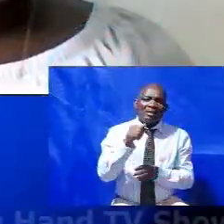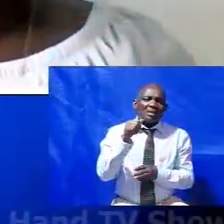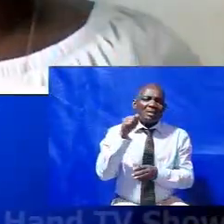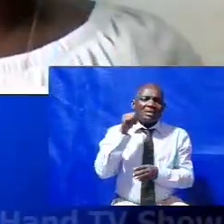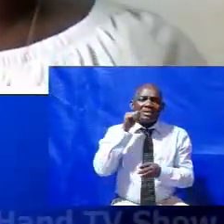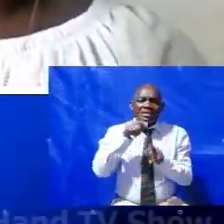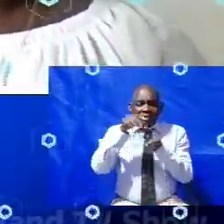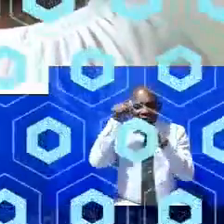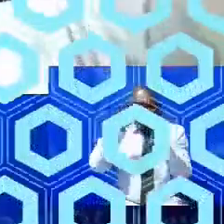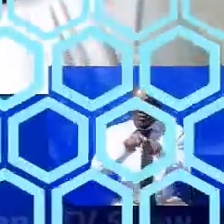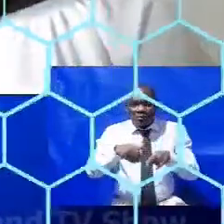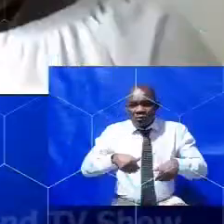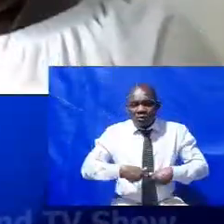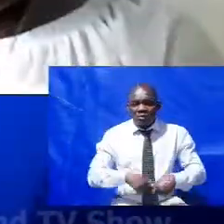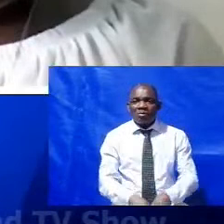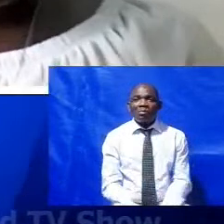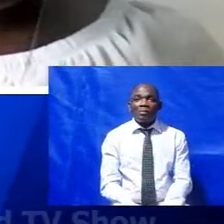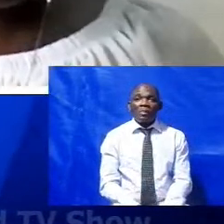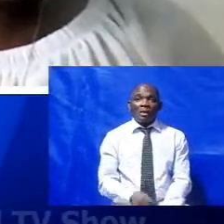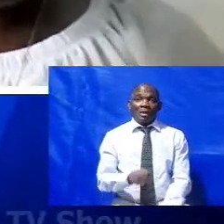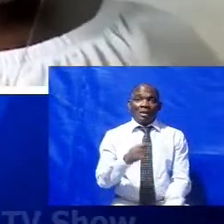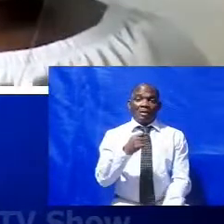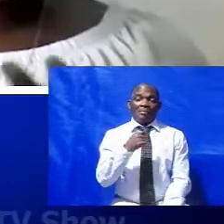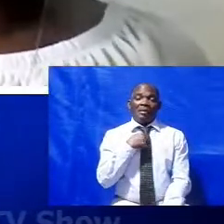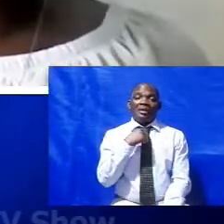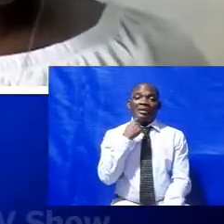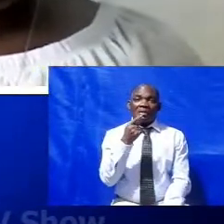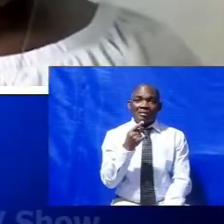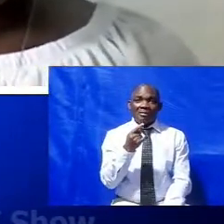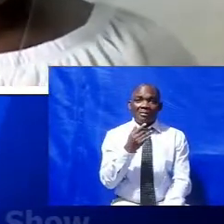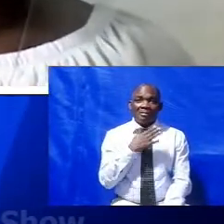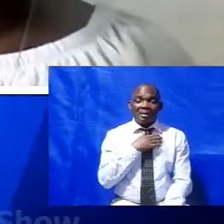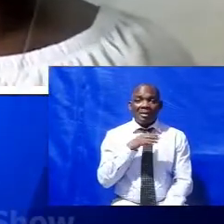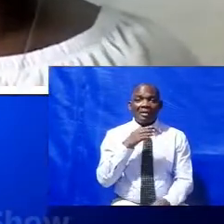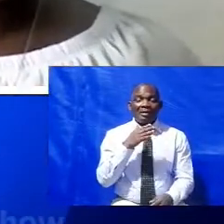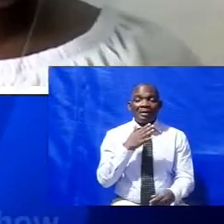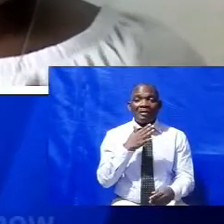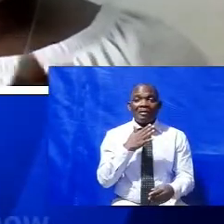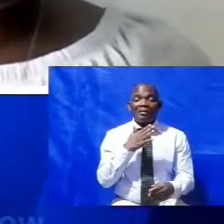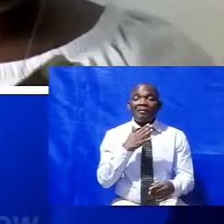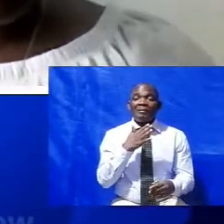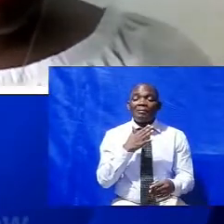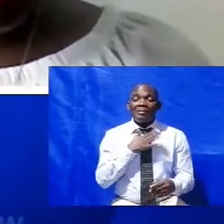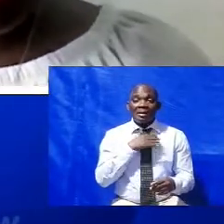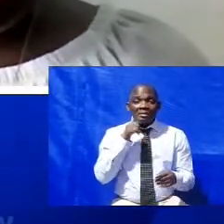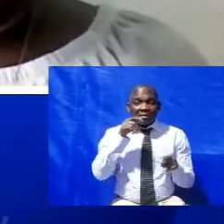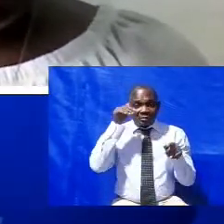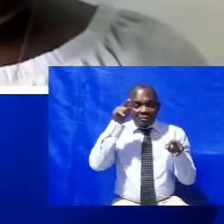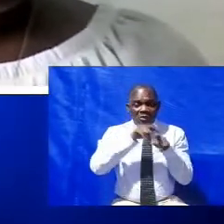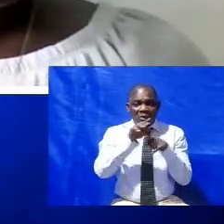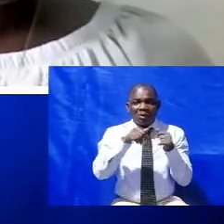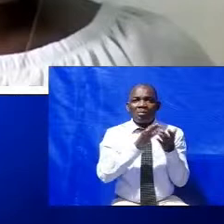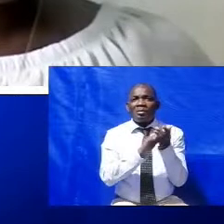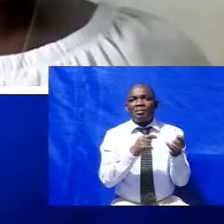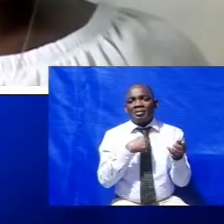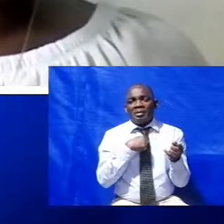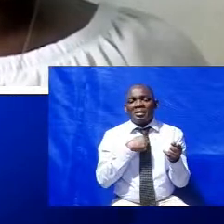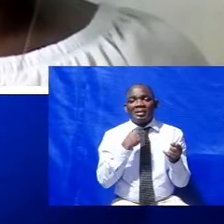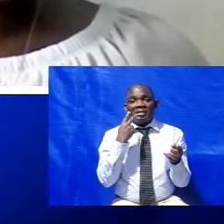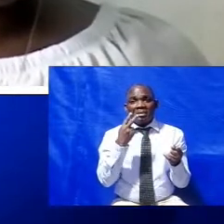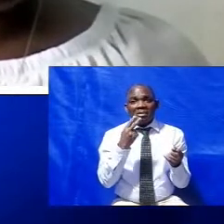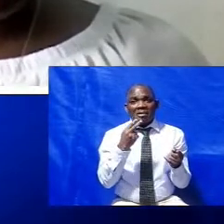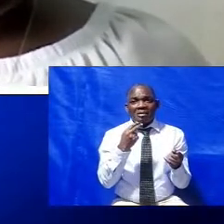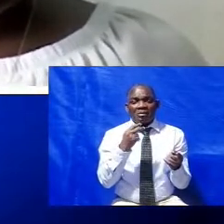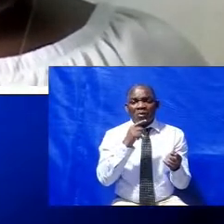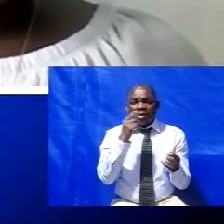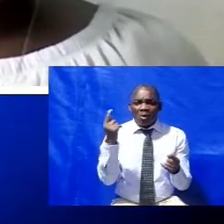of your younger siblings? Yeah, so I need to mention first that my siblings really trust in me.